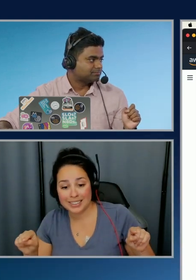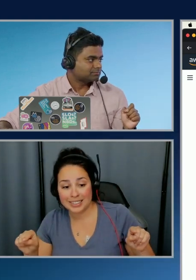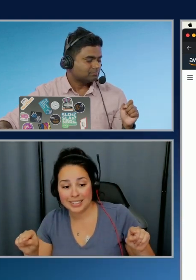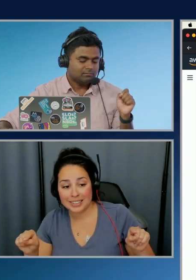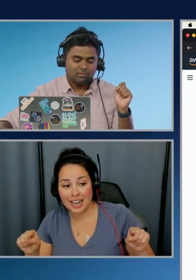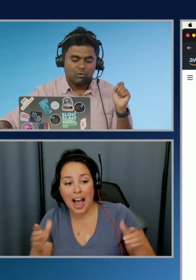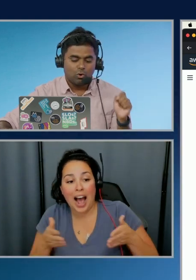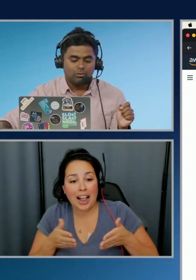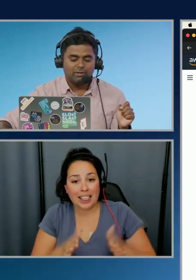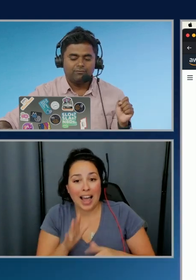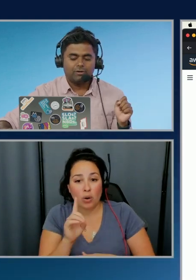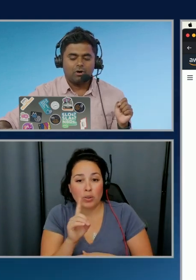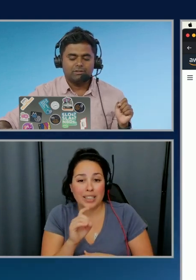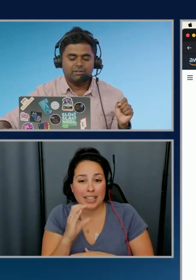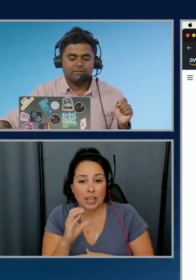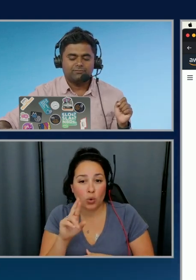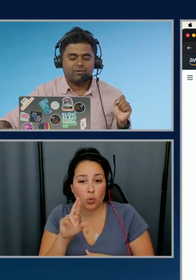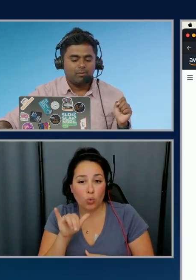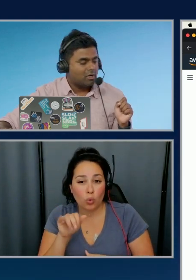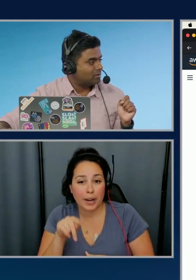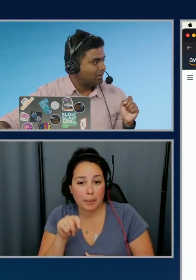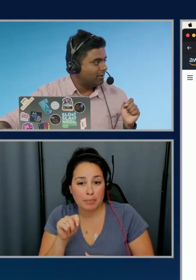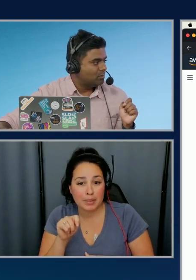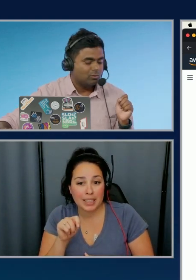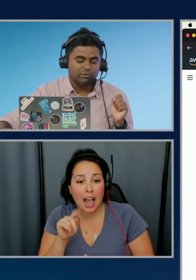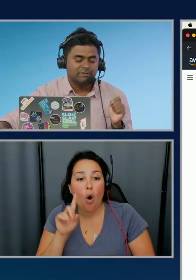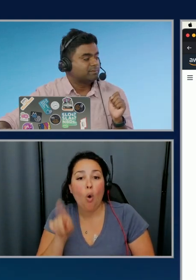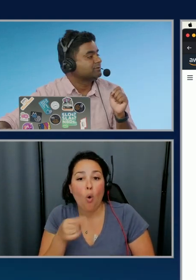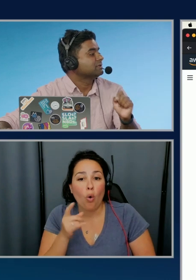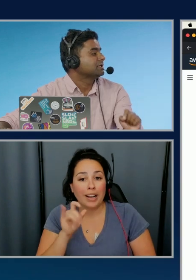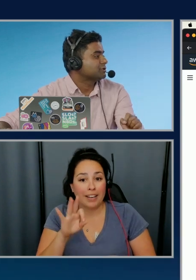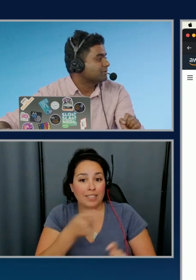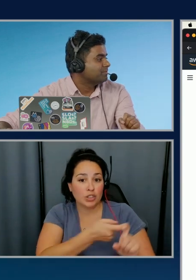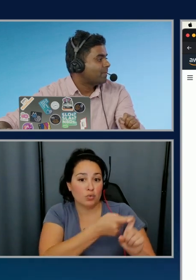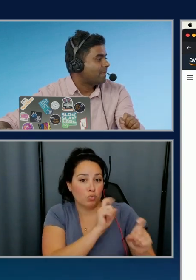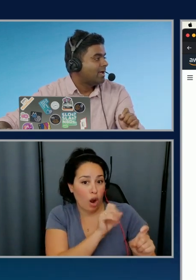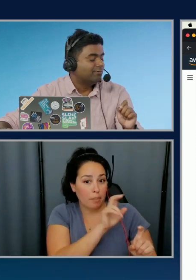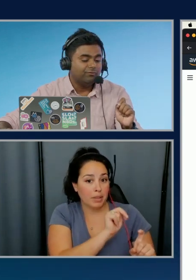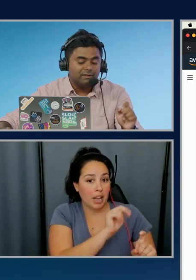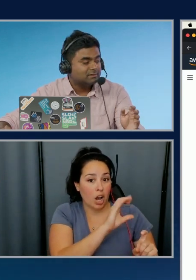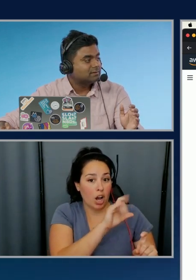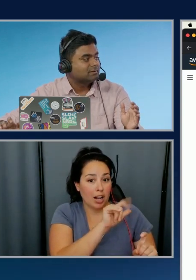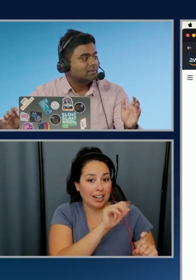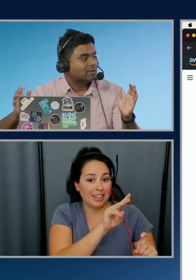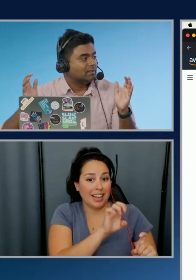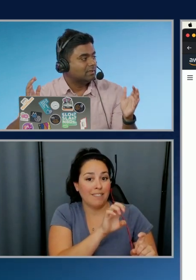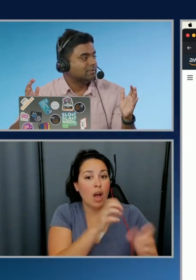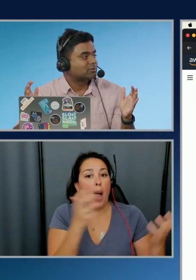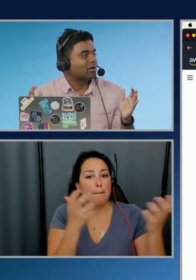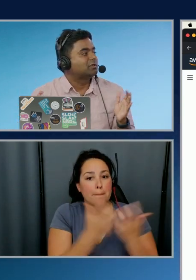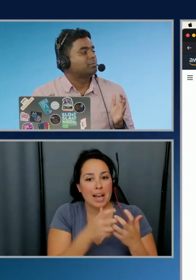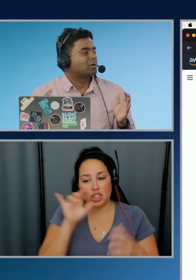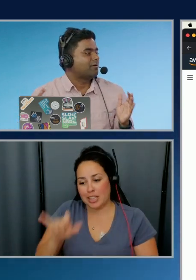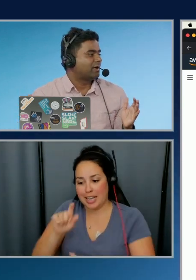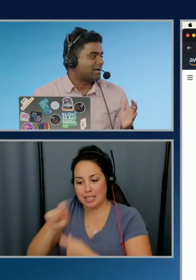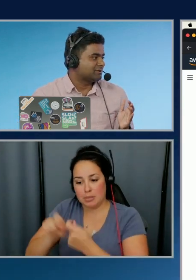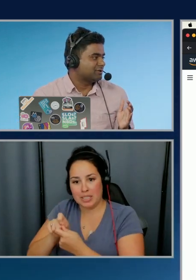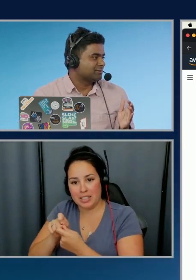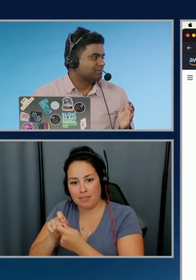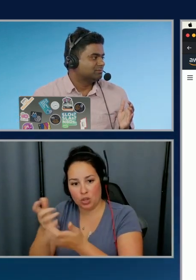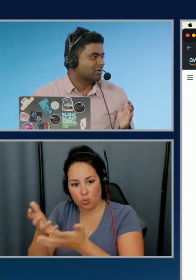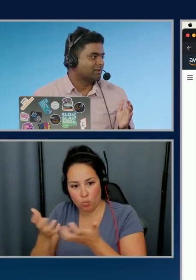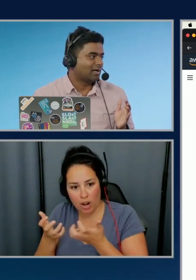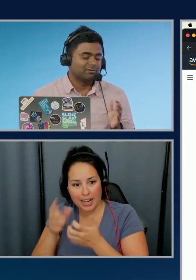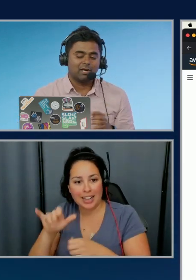action only if it originates from an enclave with the specific signature. This is called cryptographic